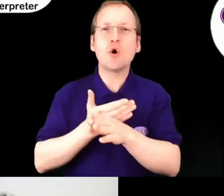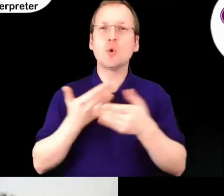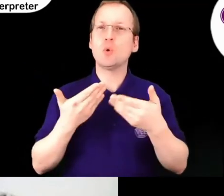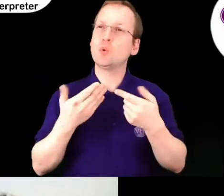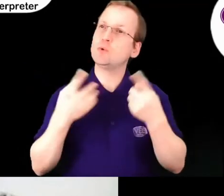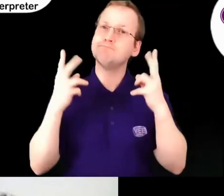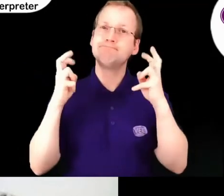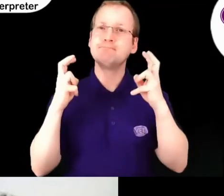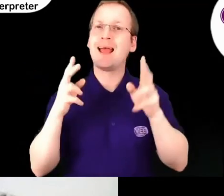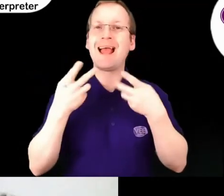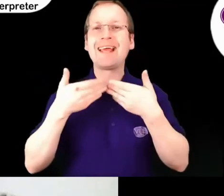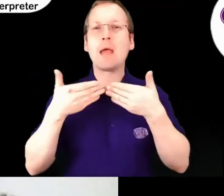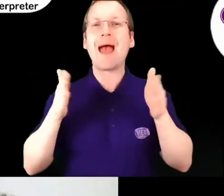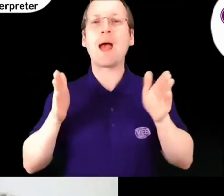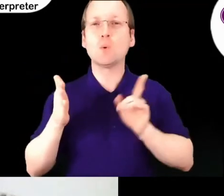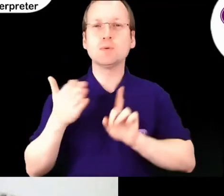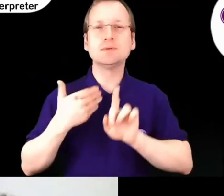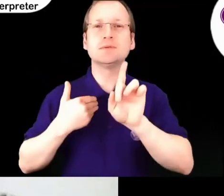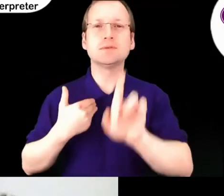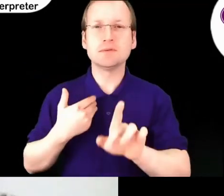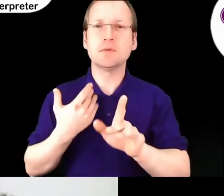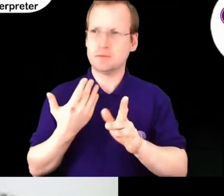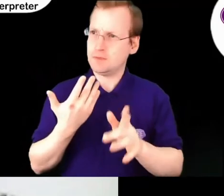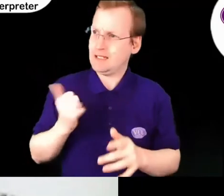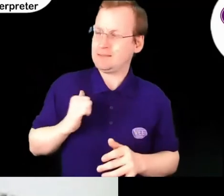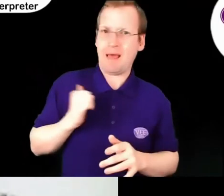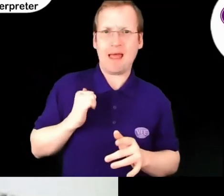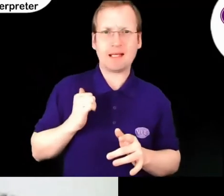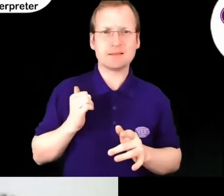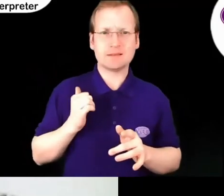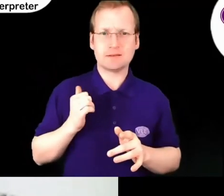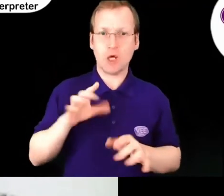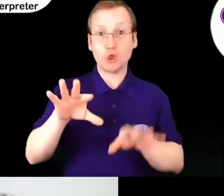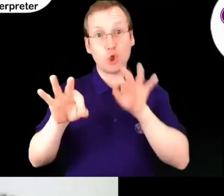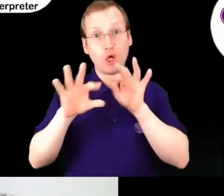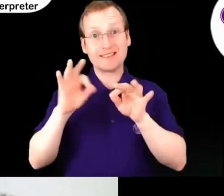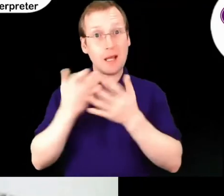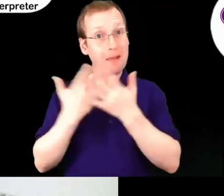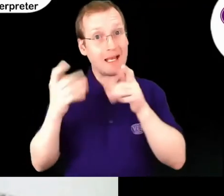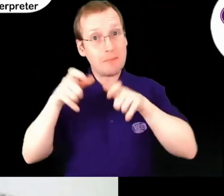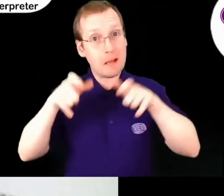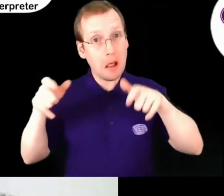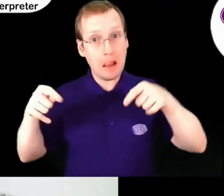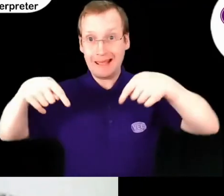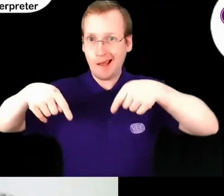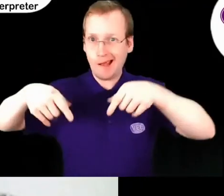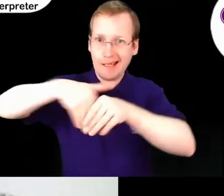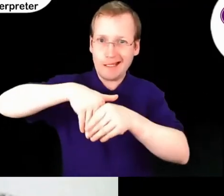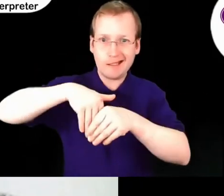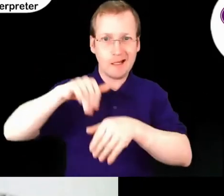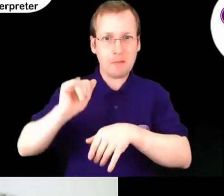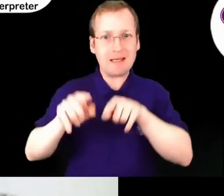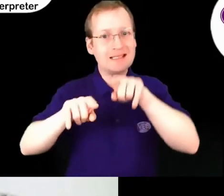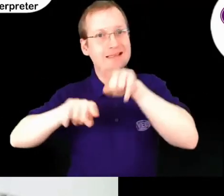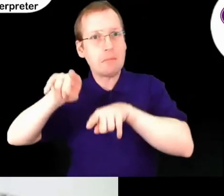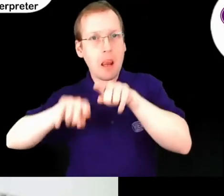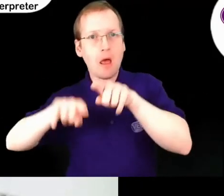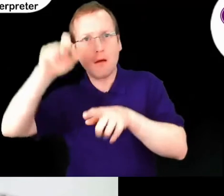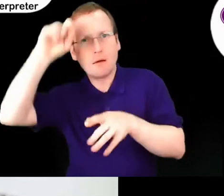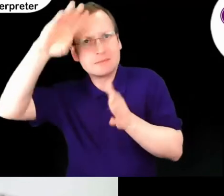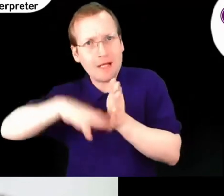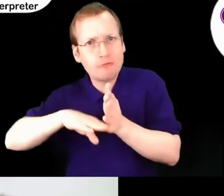in the church. And I suspect that that's a choice that many of the people here at will have made a similar choice and had